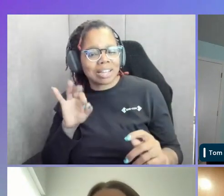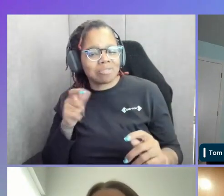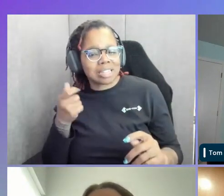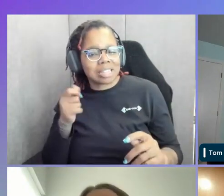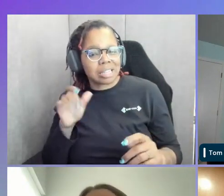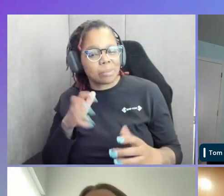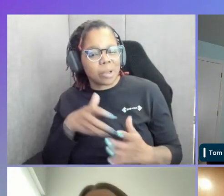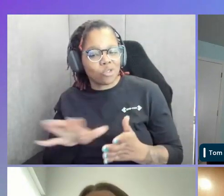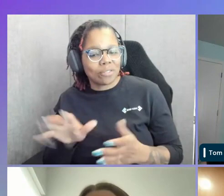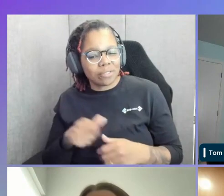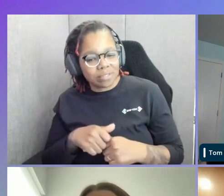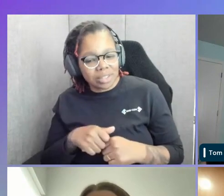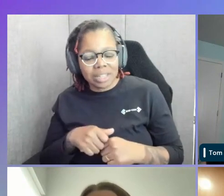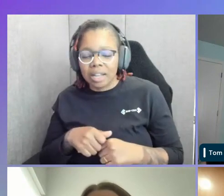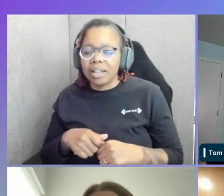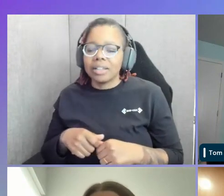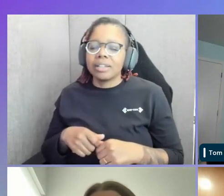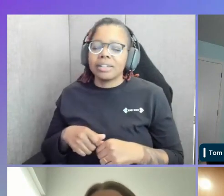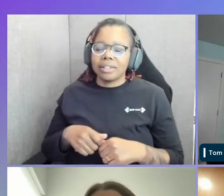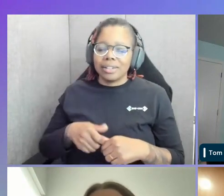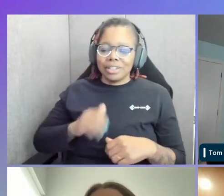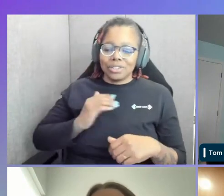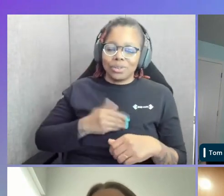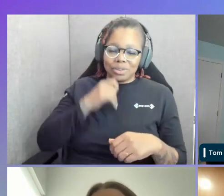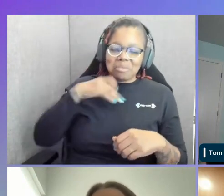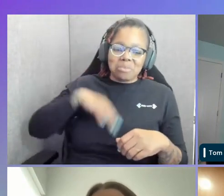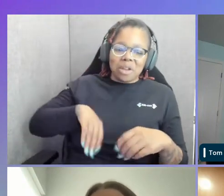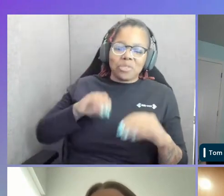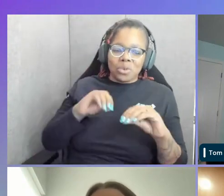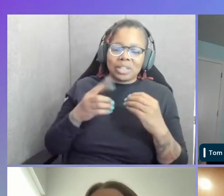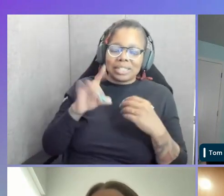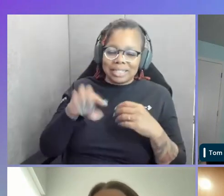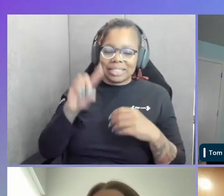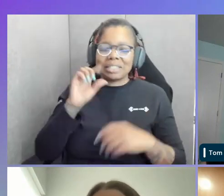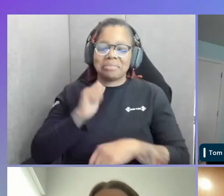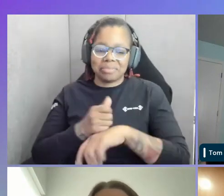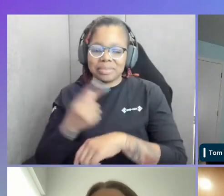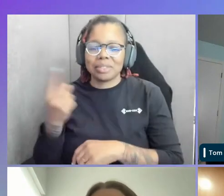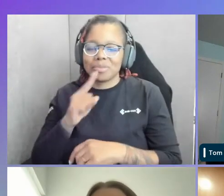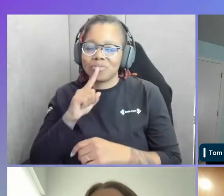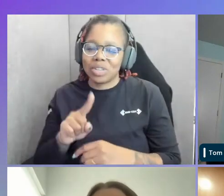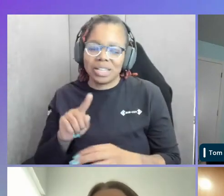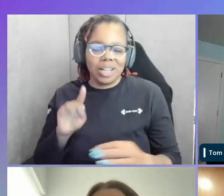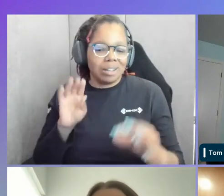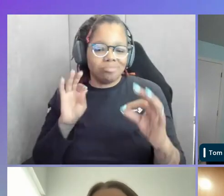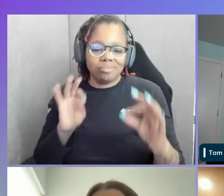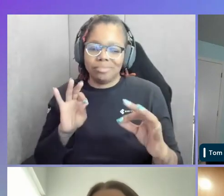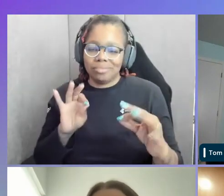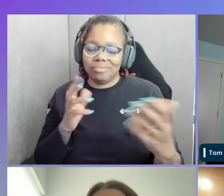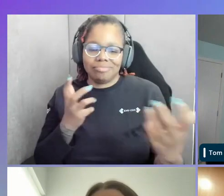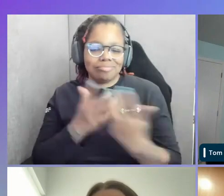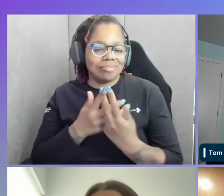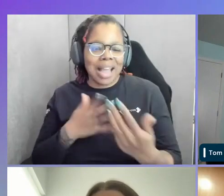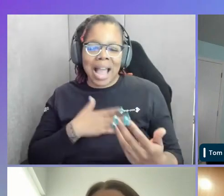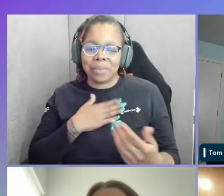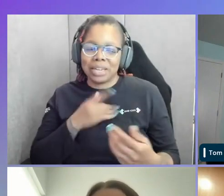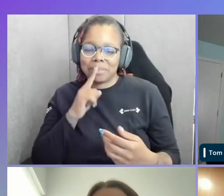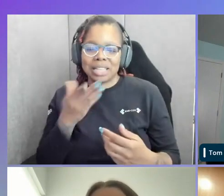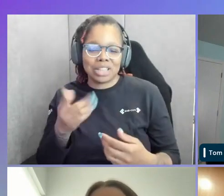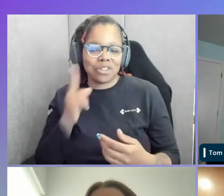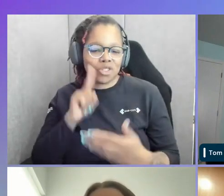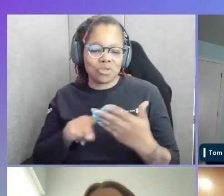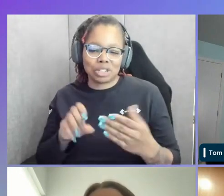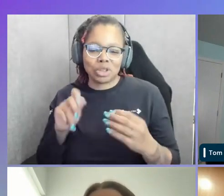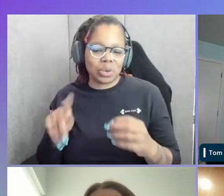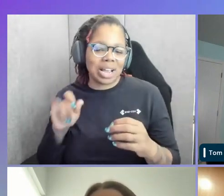the first time. And so our nonprofit organization did schedule someone really just like happy to be there for research, and it's okay if it